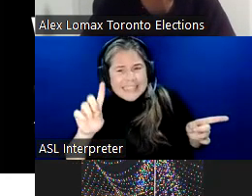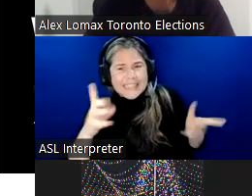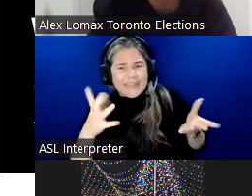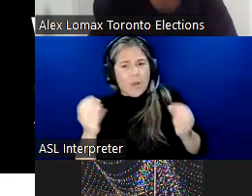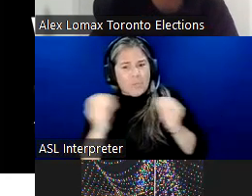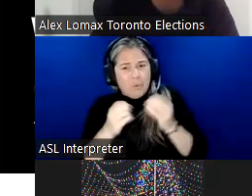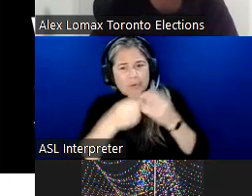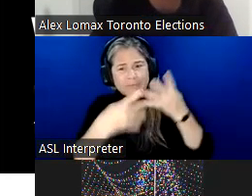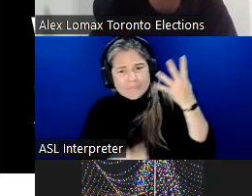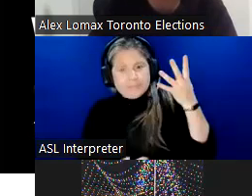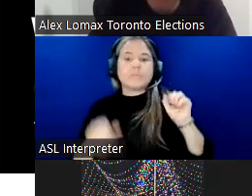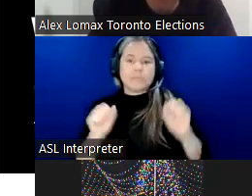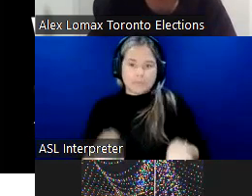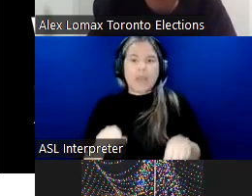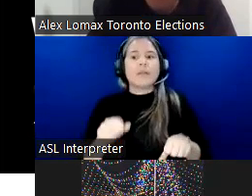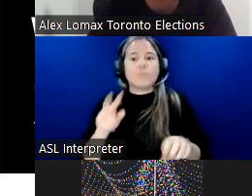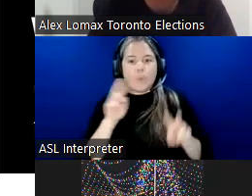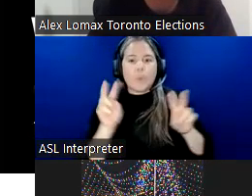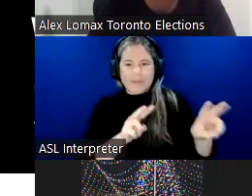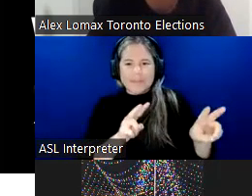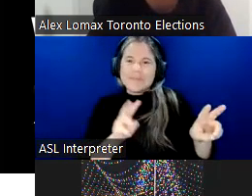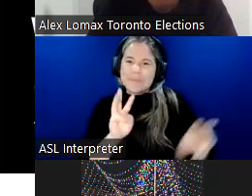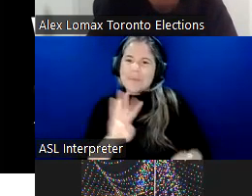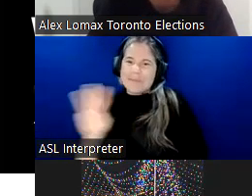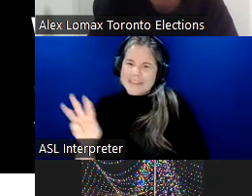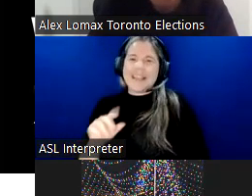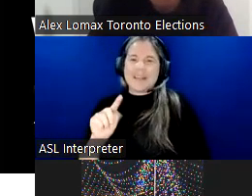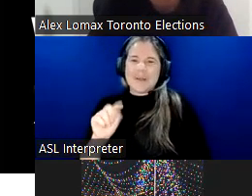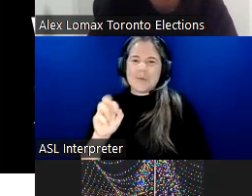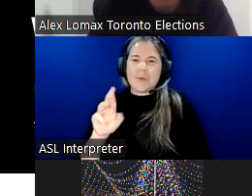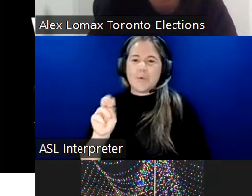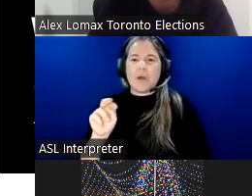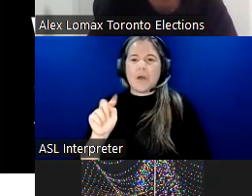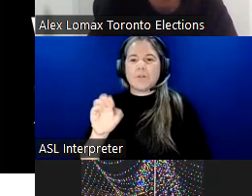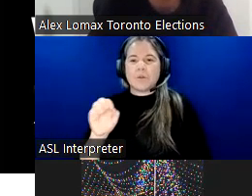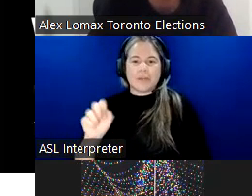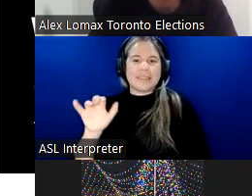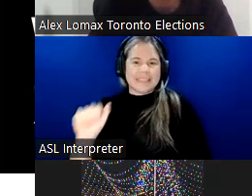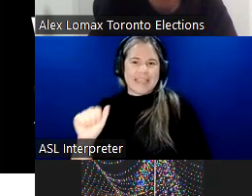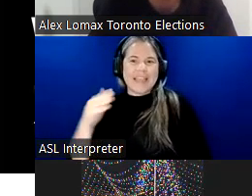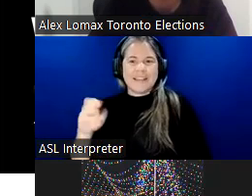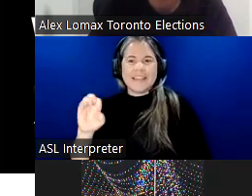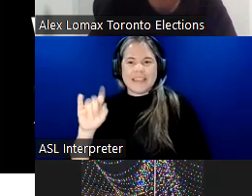toronto.ca/elections, as I will be saying many times during this. So I'm just going to pause here for a moment to see if anybody has